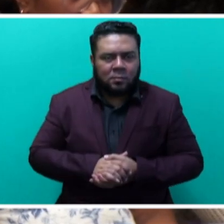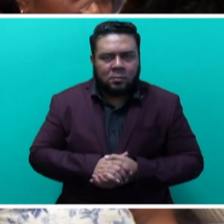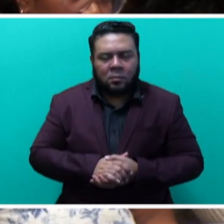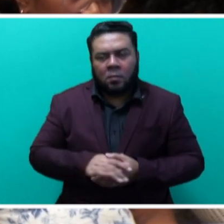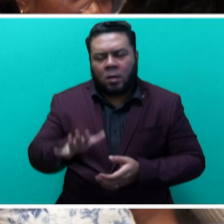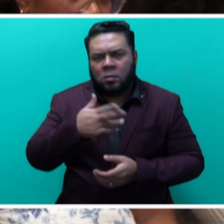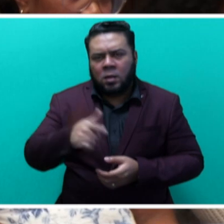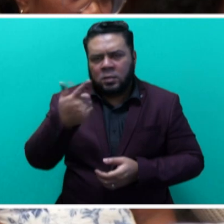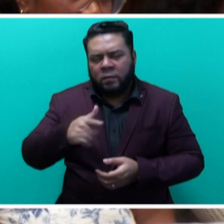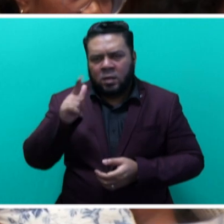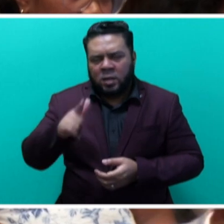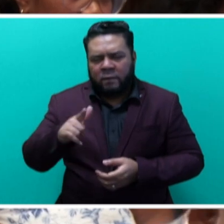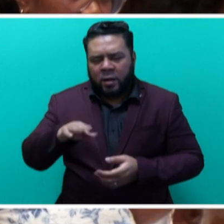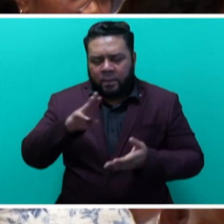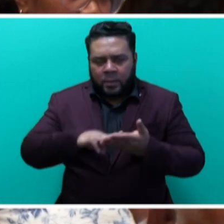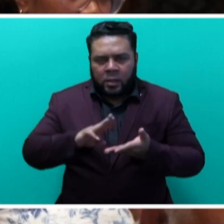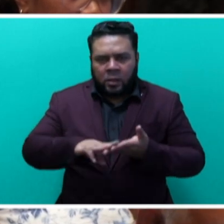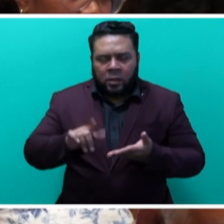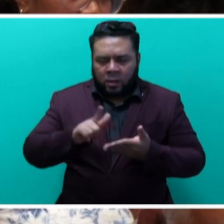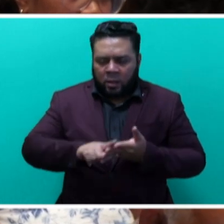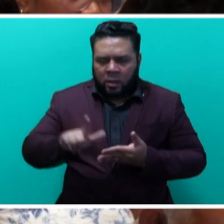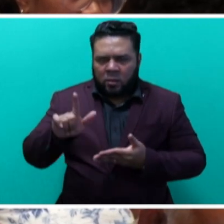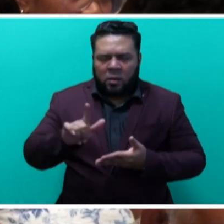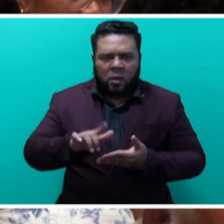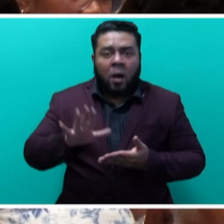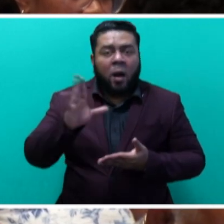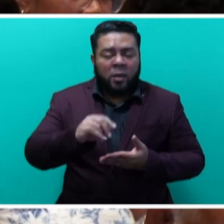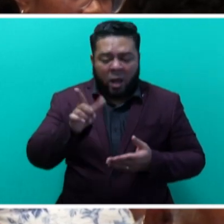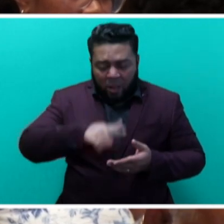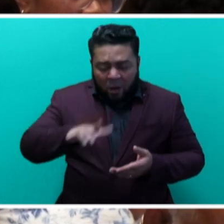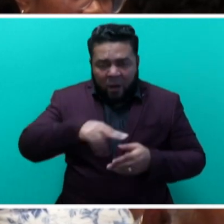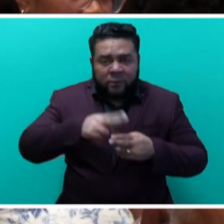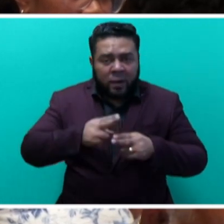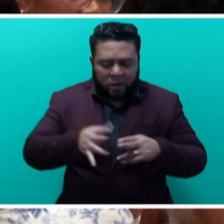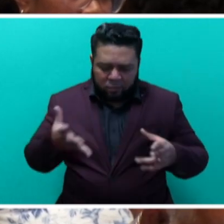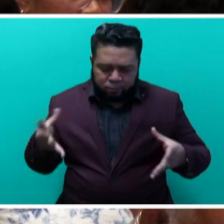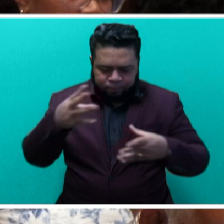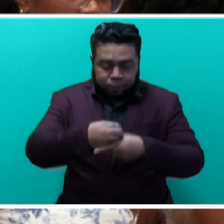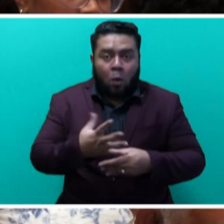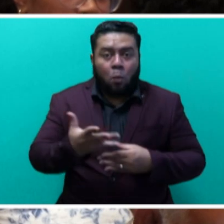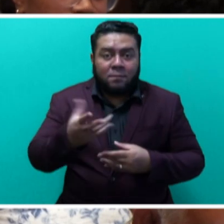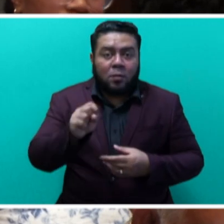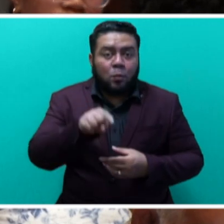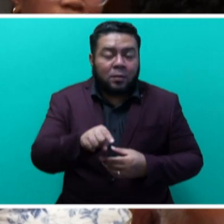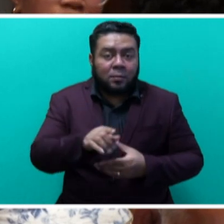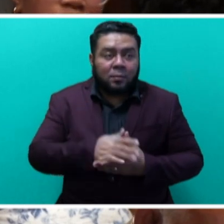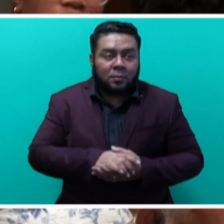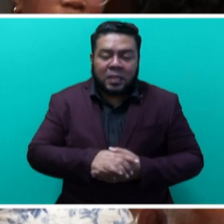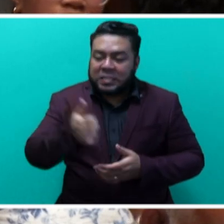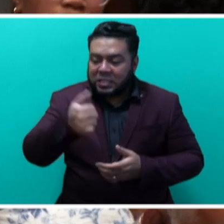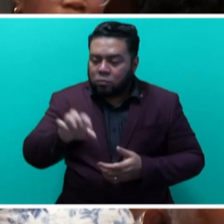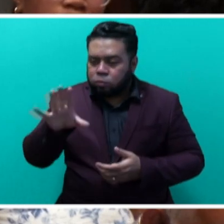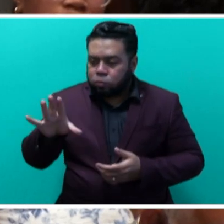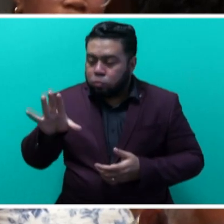around 77 million litres, whereas local farmers manage to produce approximately 6